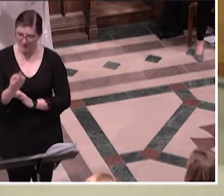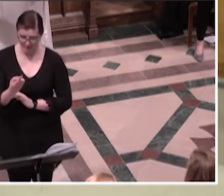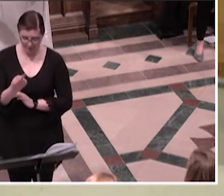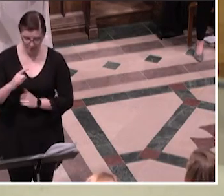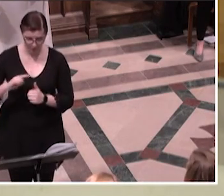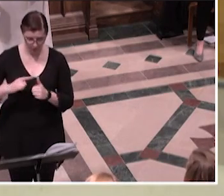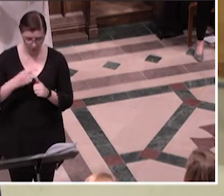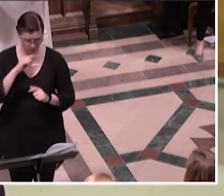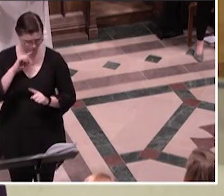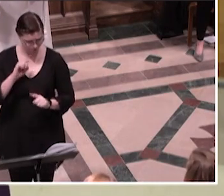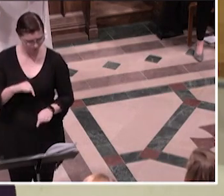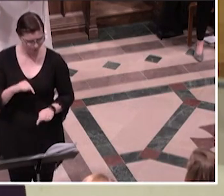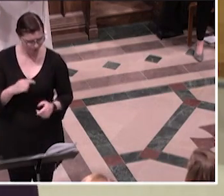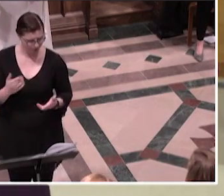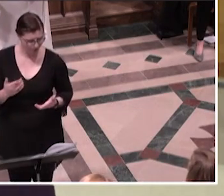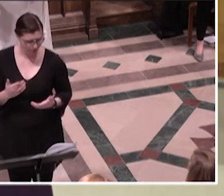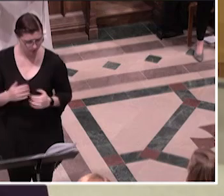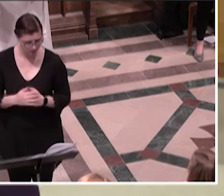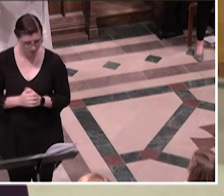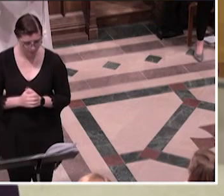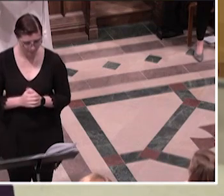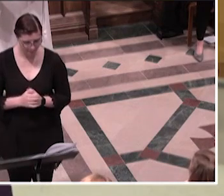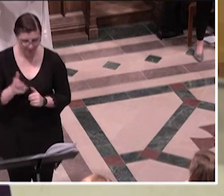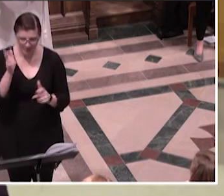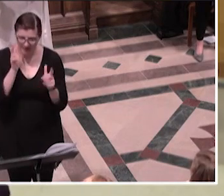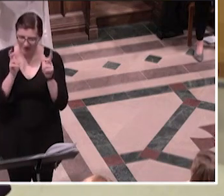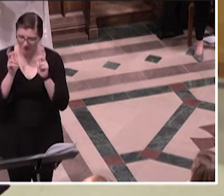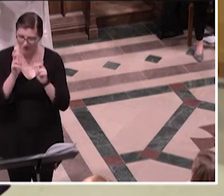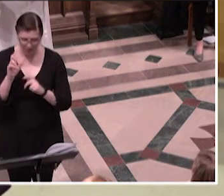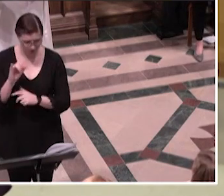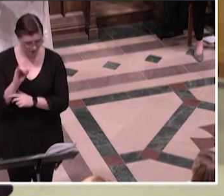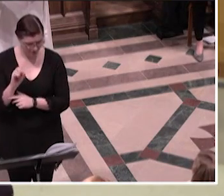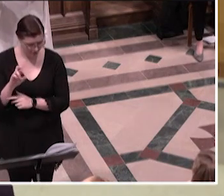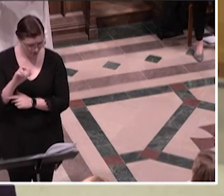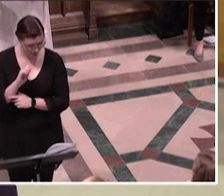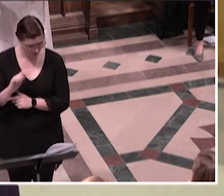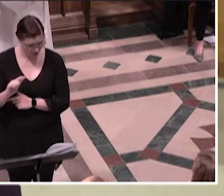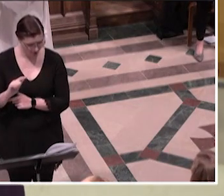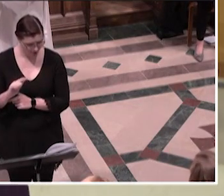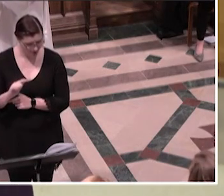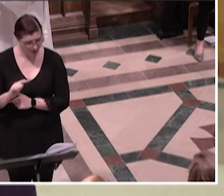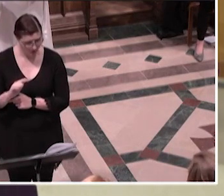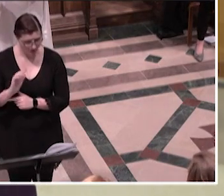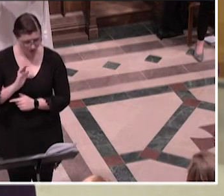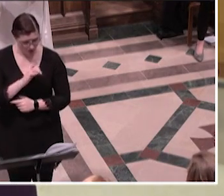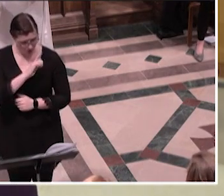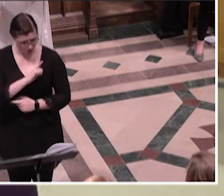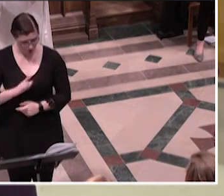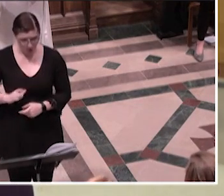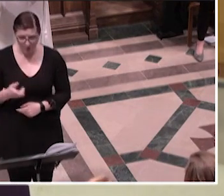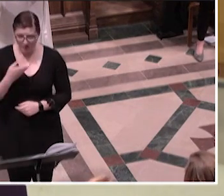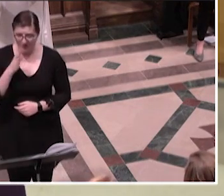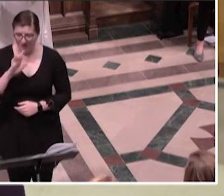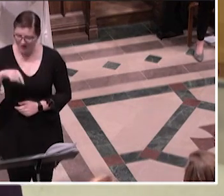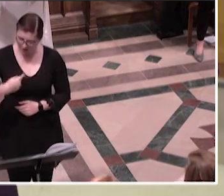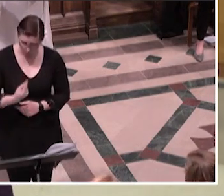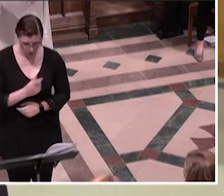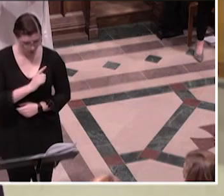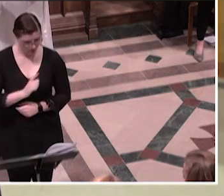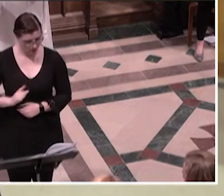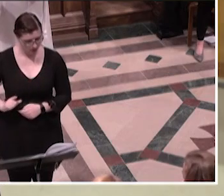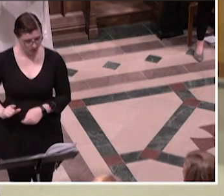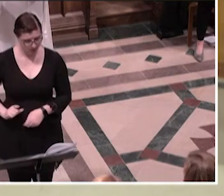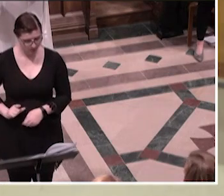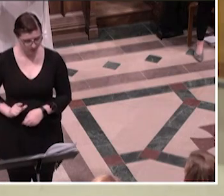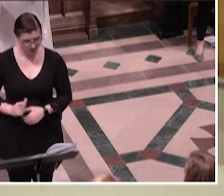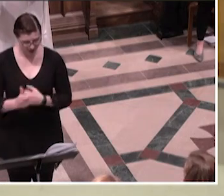"The first commandment is this: Hear, O Israel, the Lord our God is the only Lord. Love the Lord your God